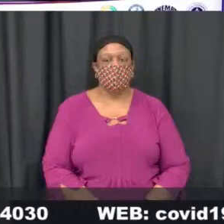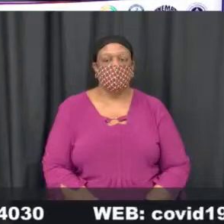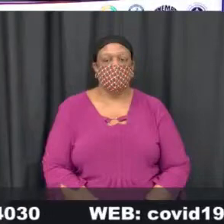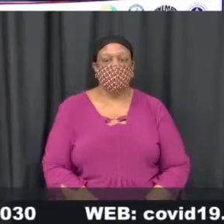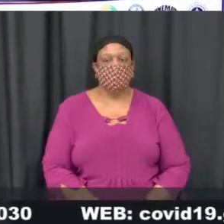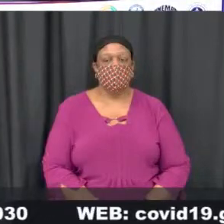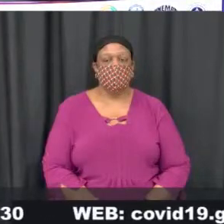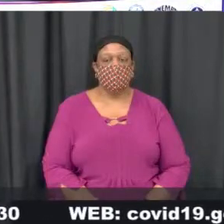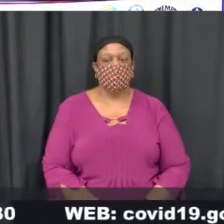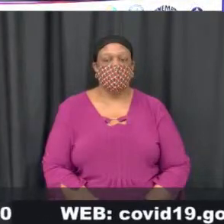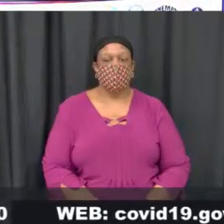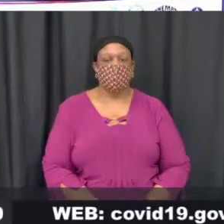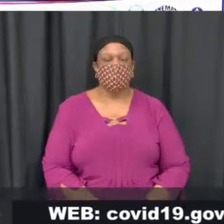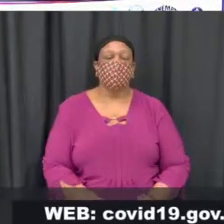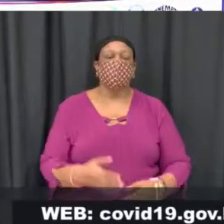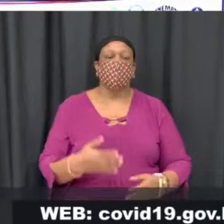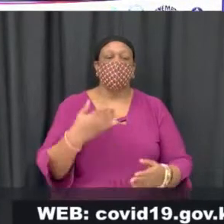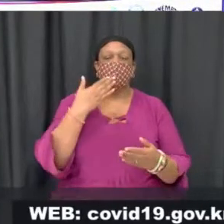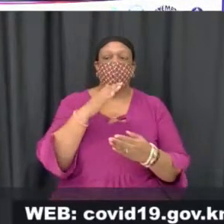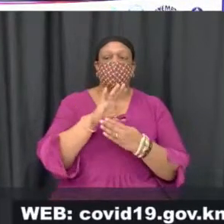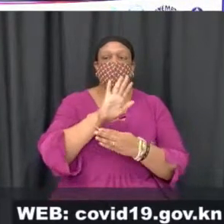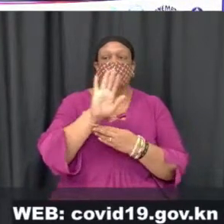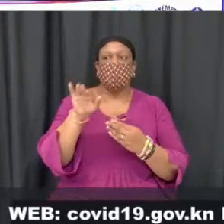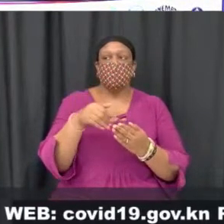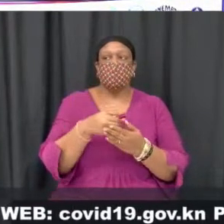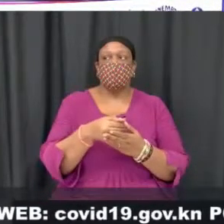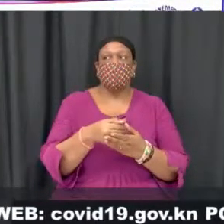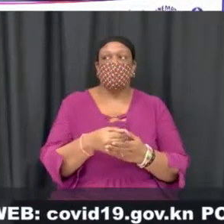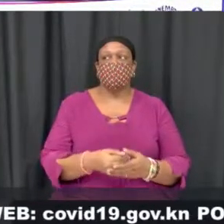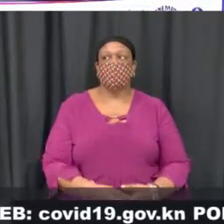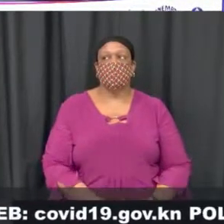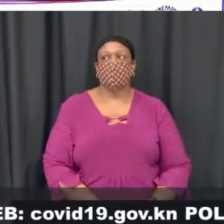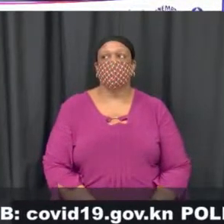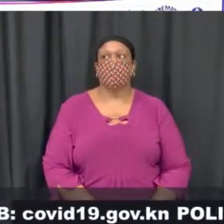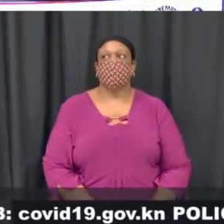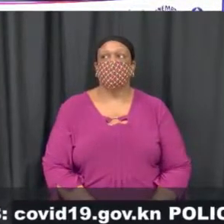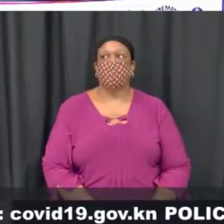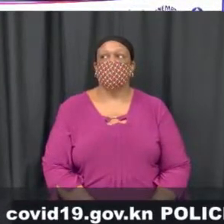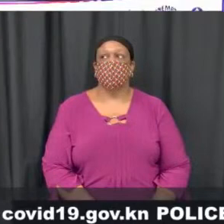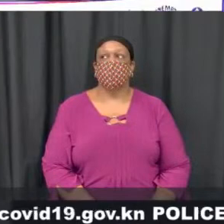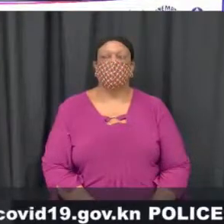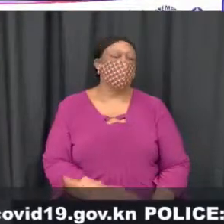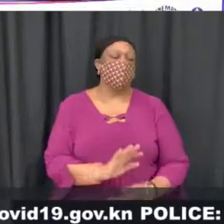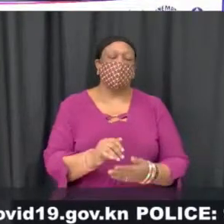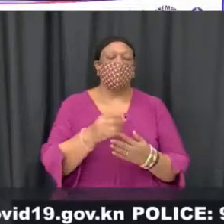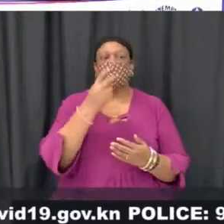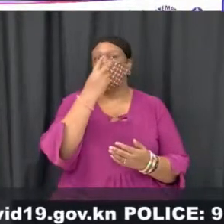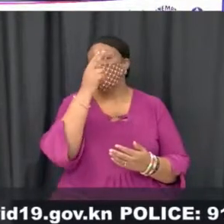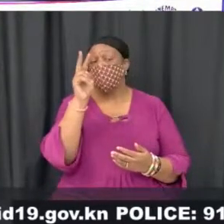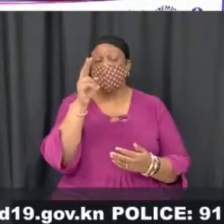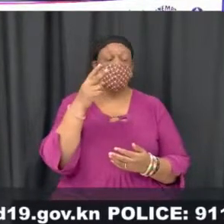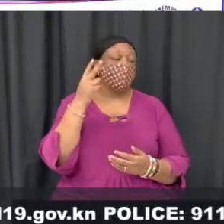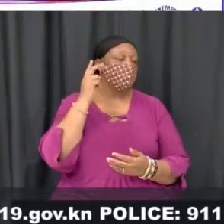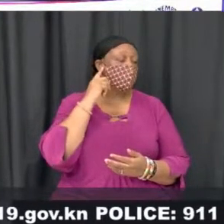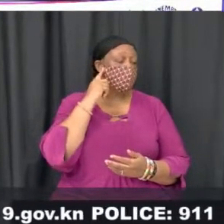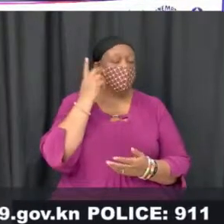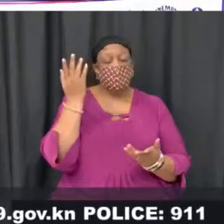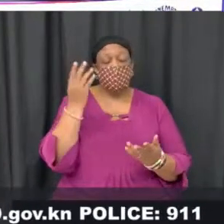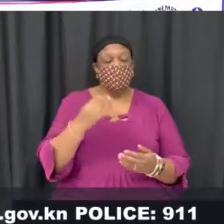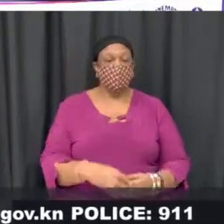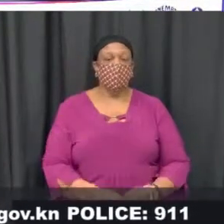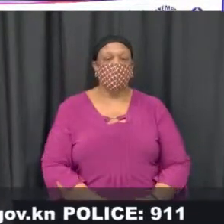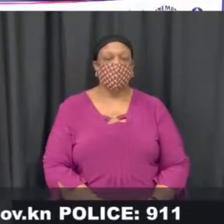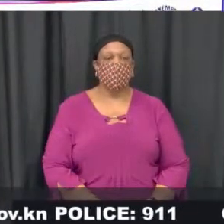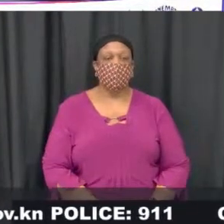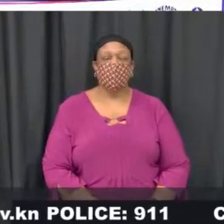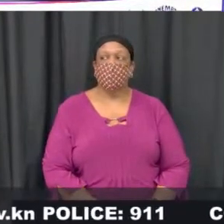Thank you, Mr. Williams. President, good afternoon to all listening to this broadcast via whatever means.